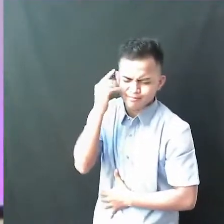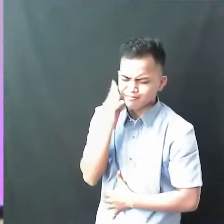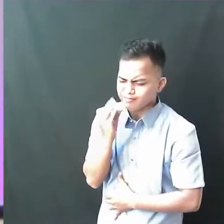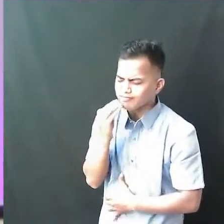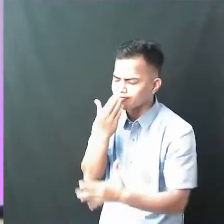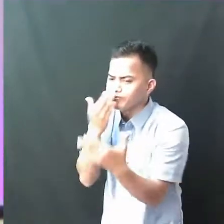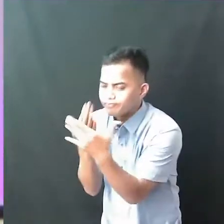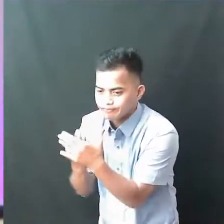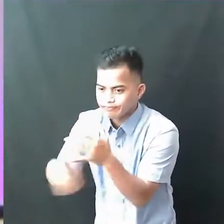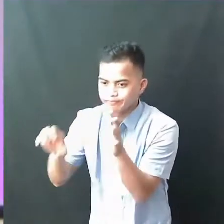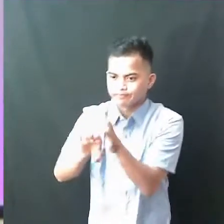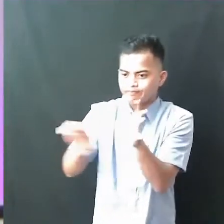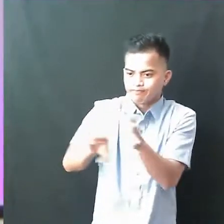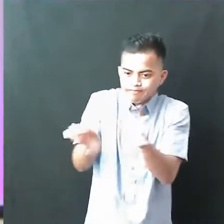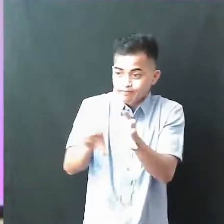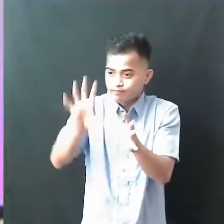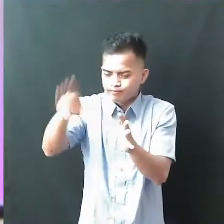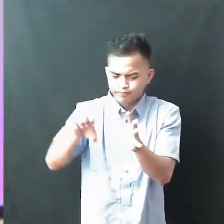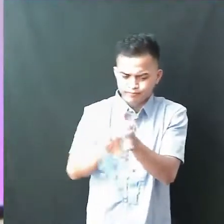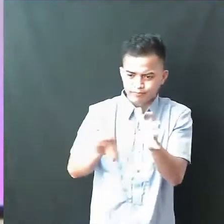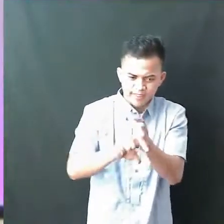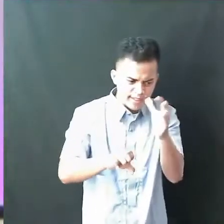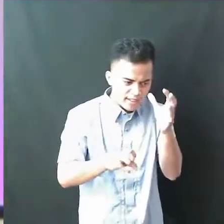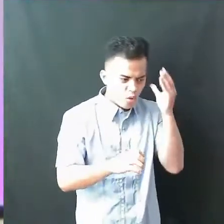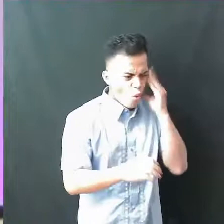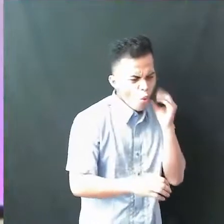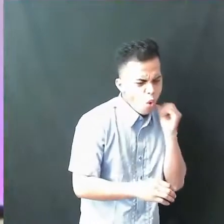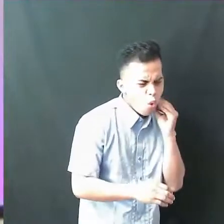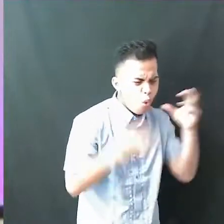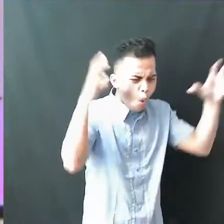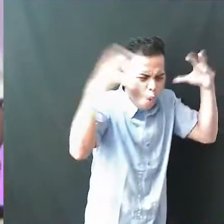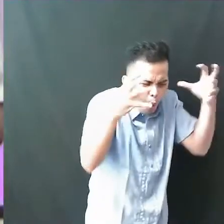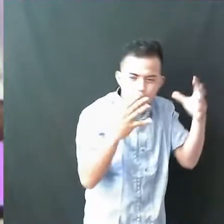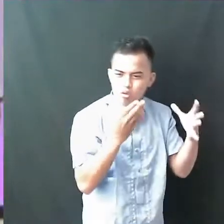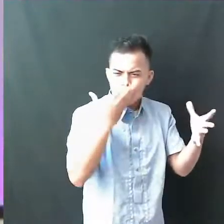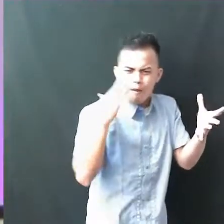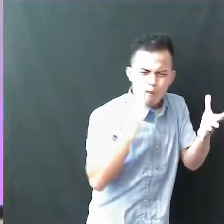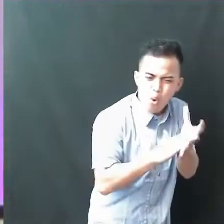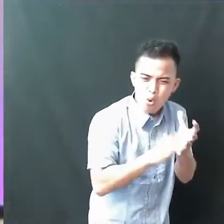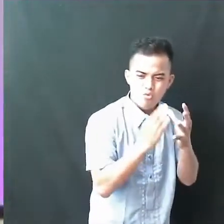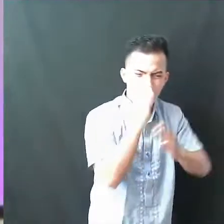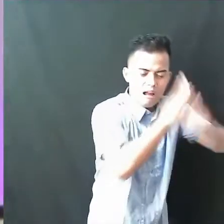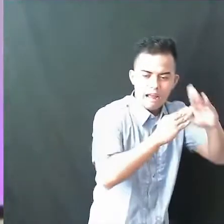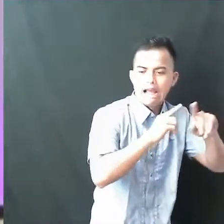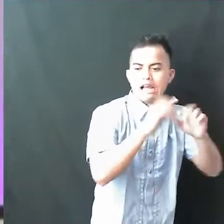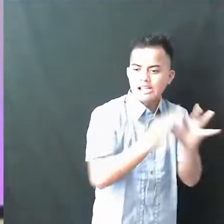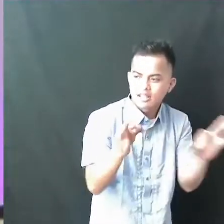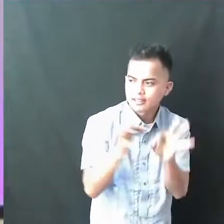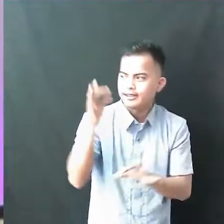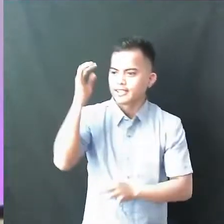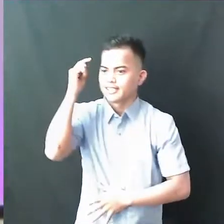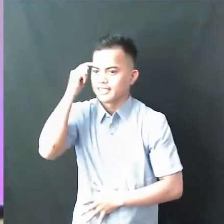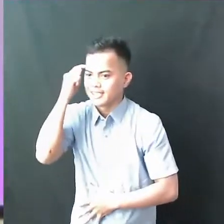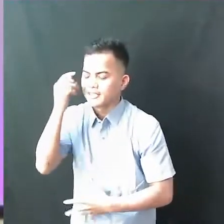na magigung kanang maayo. I want you to look at that last part.